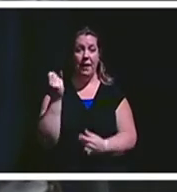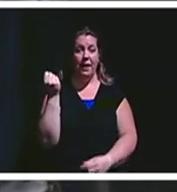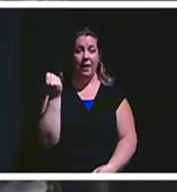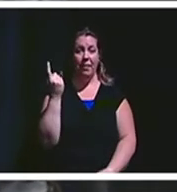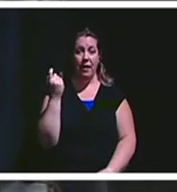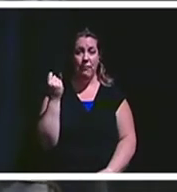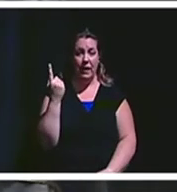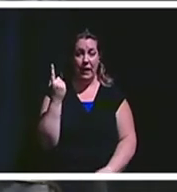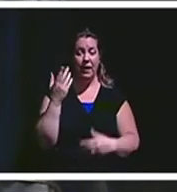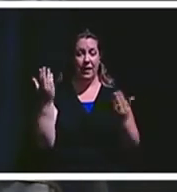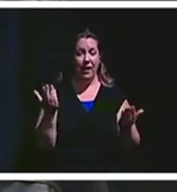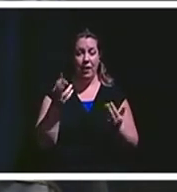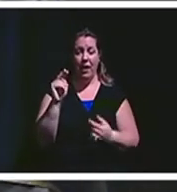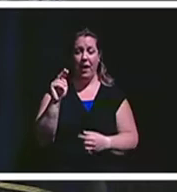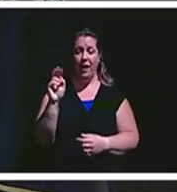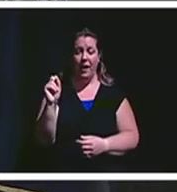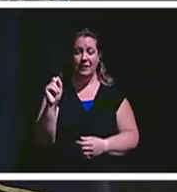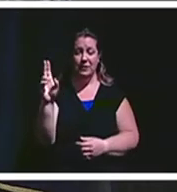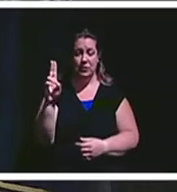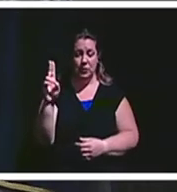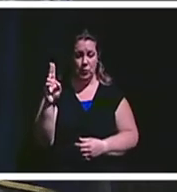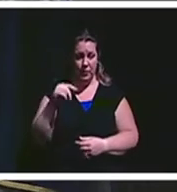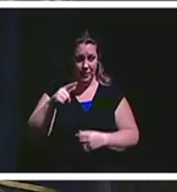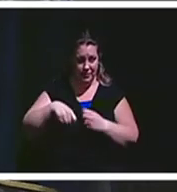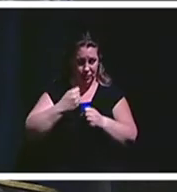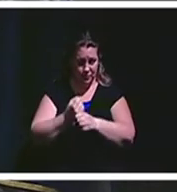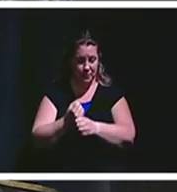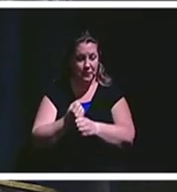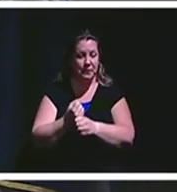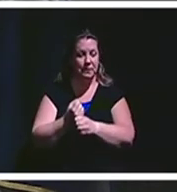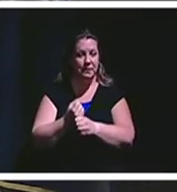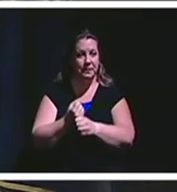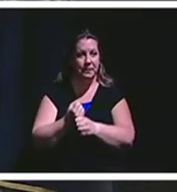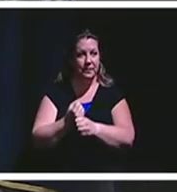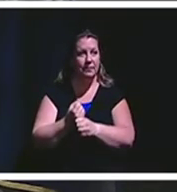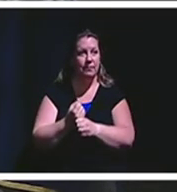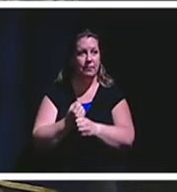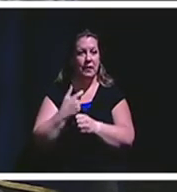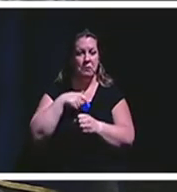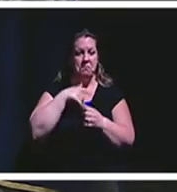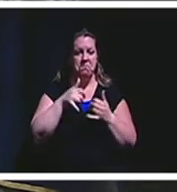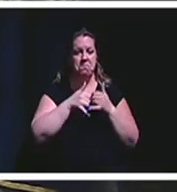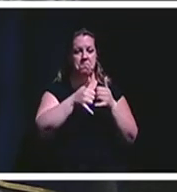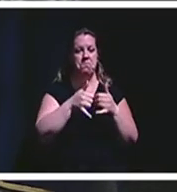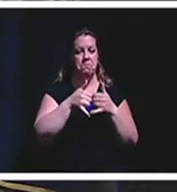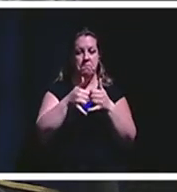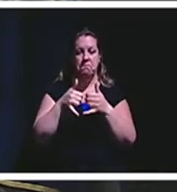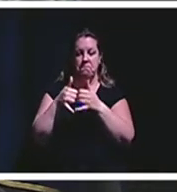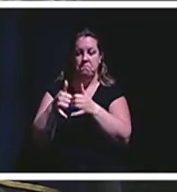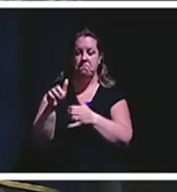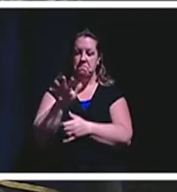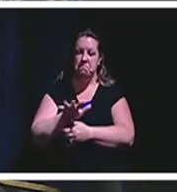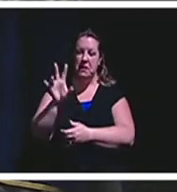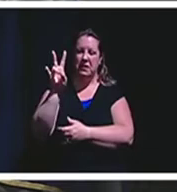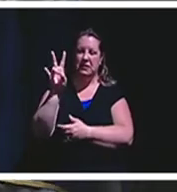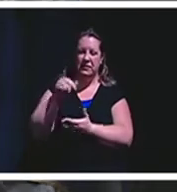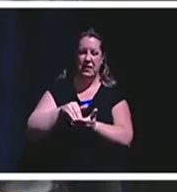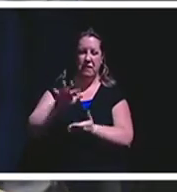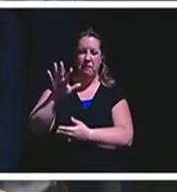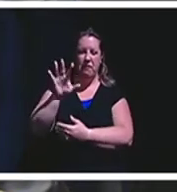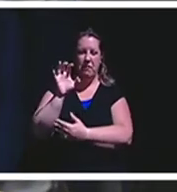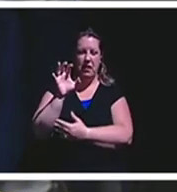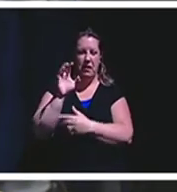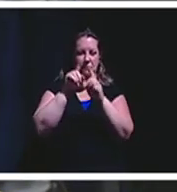at NSU this season, awarding about 7,500